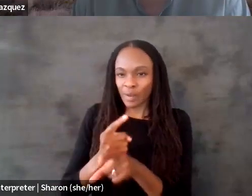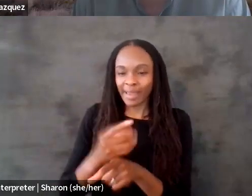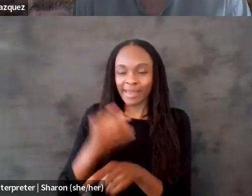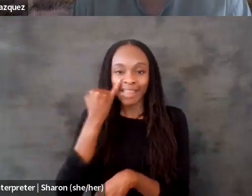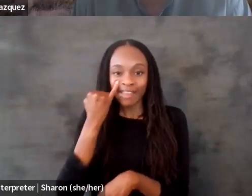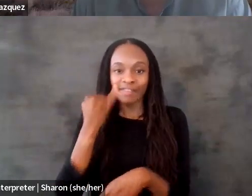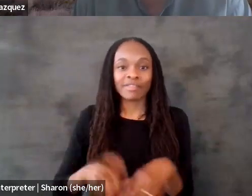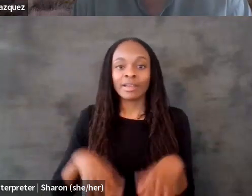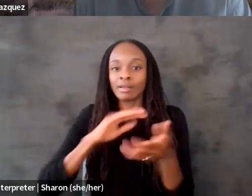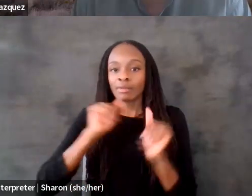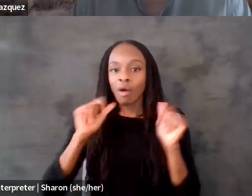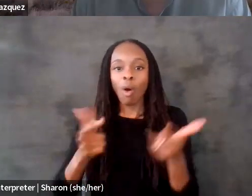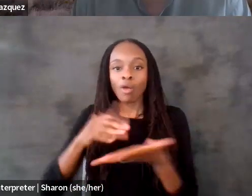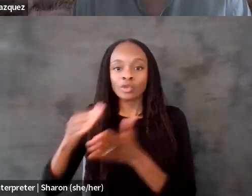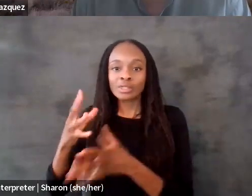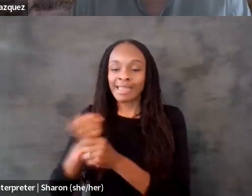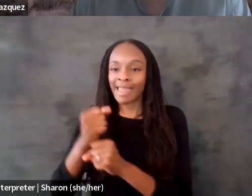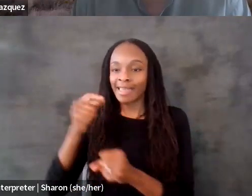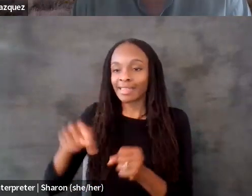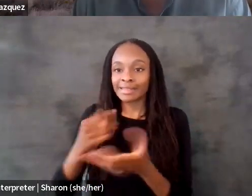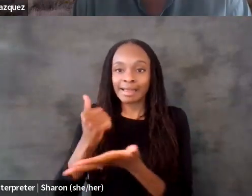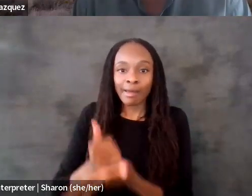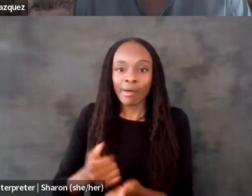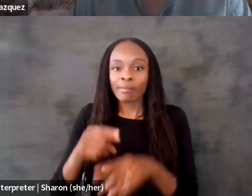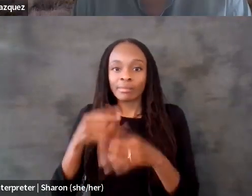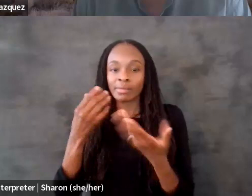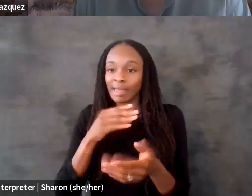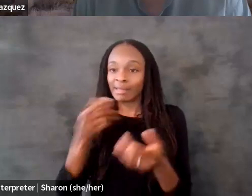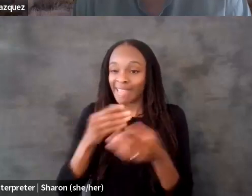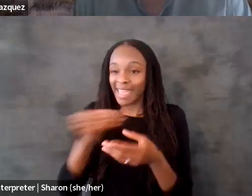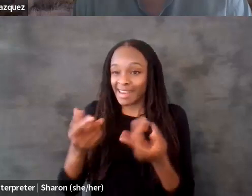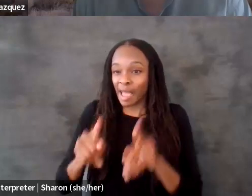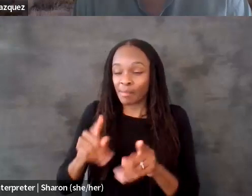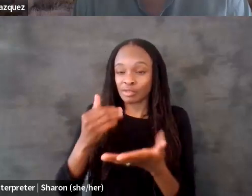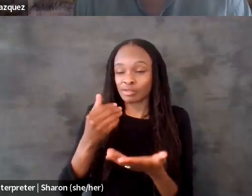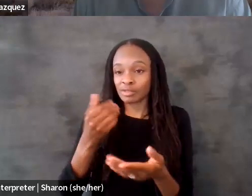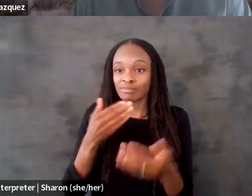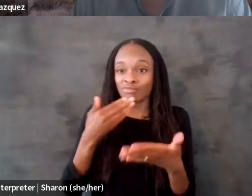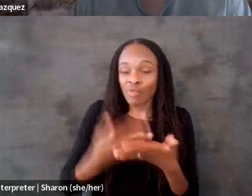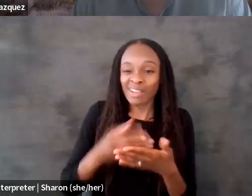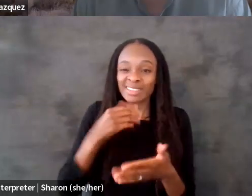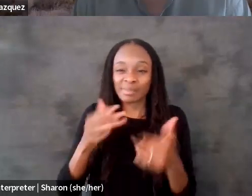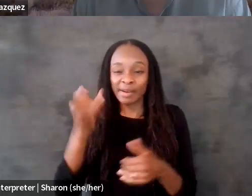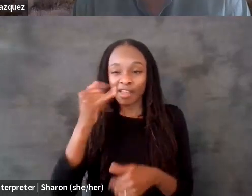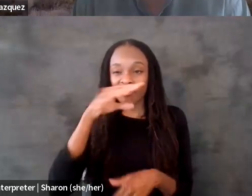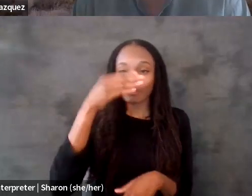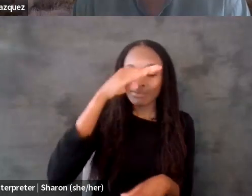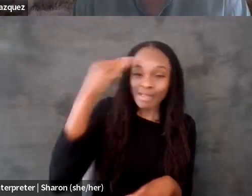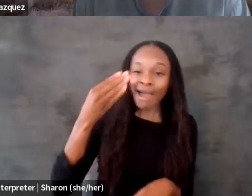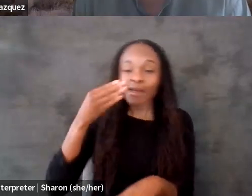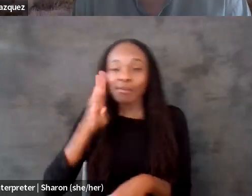is done well, it shouldn't really matter if they're Black or brown, or if they're getting free or reduced lunch, or if they're, X, Y, and Z,